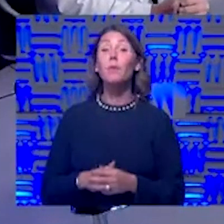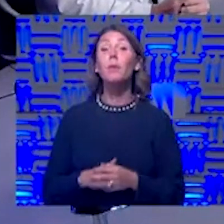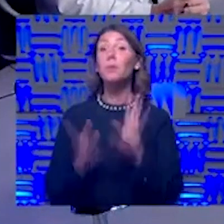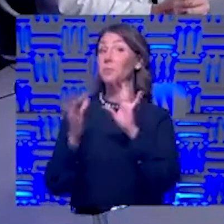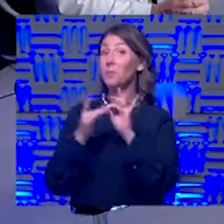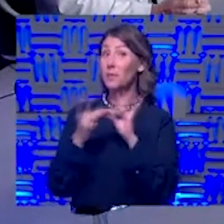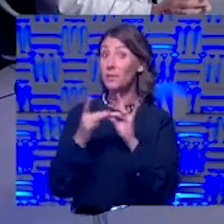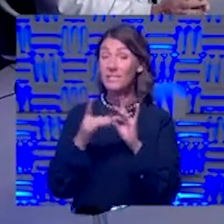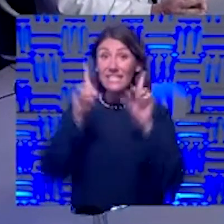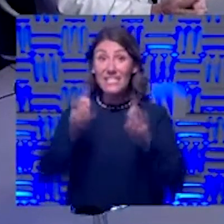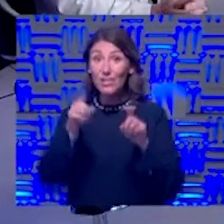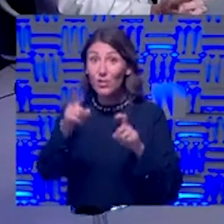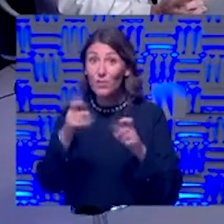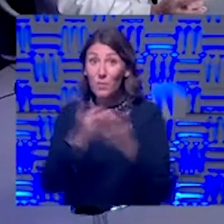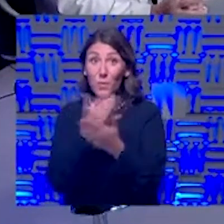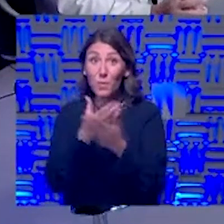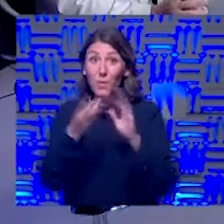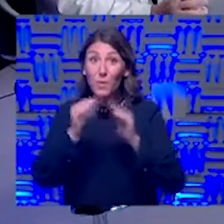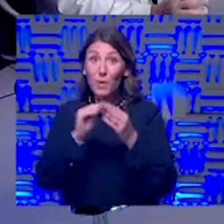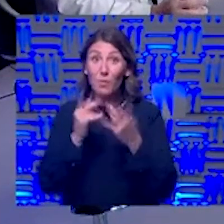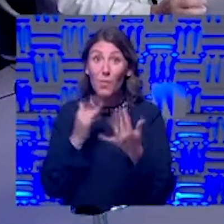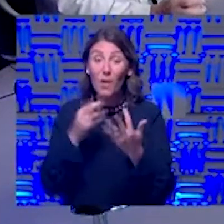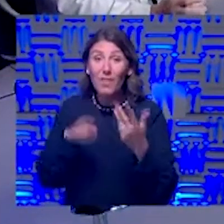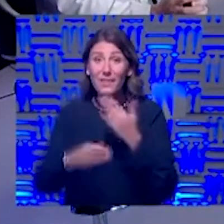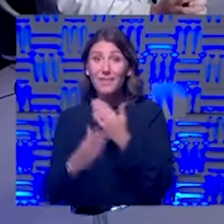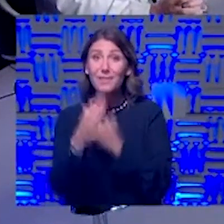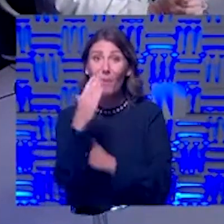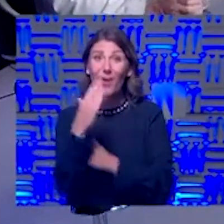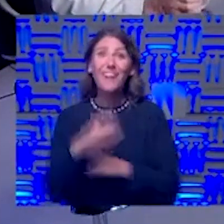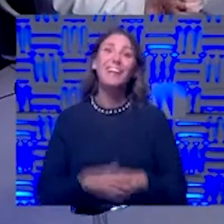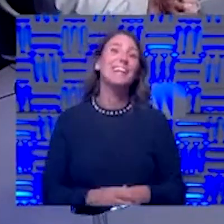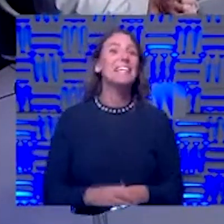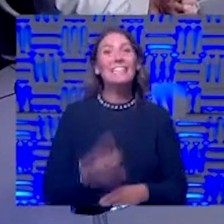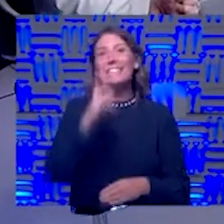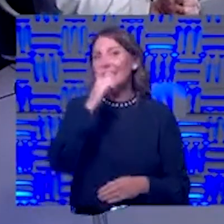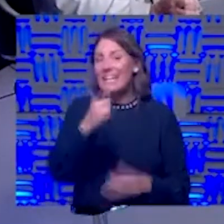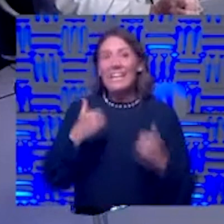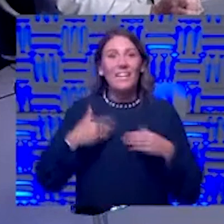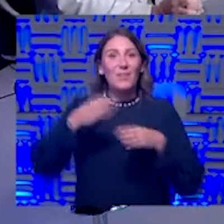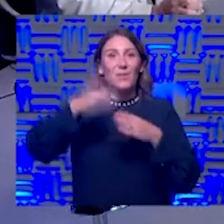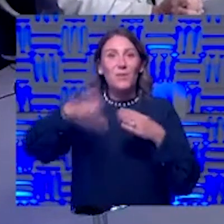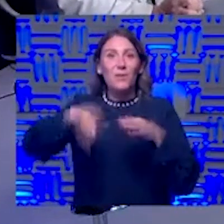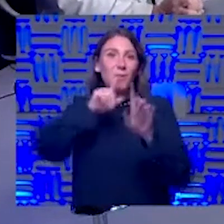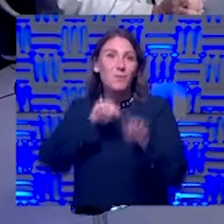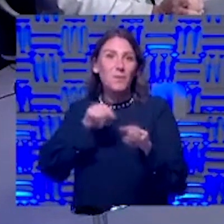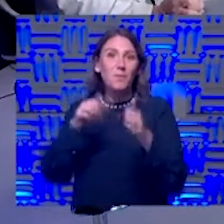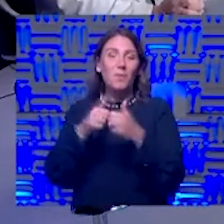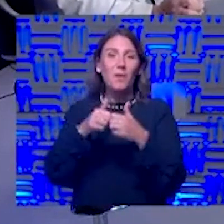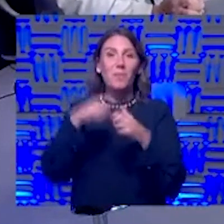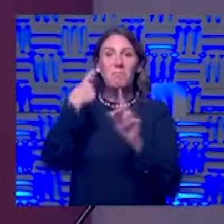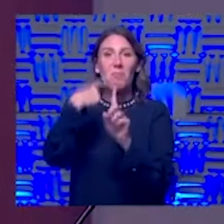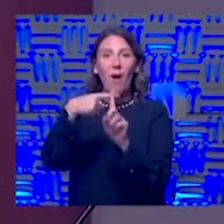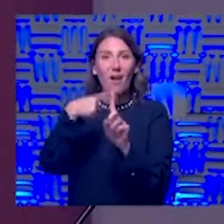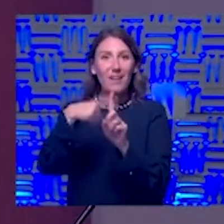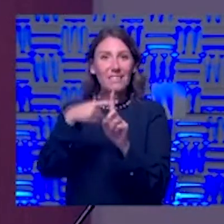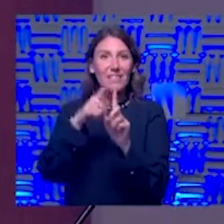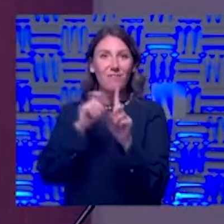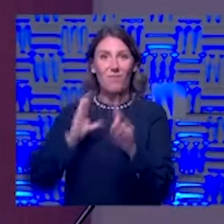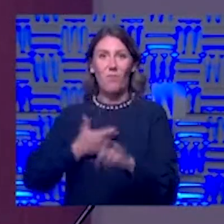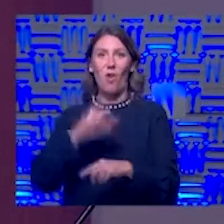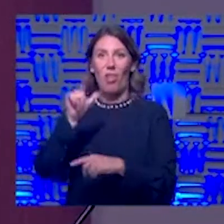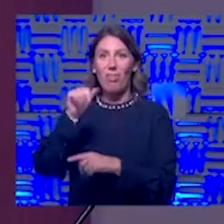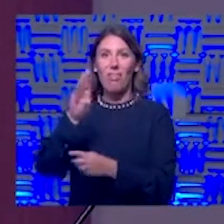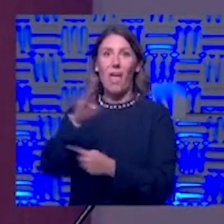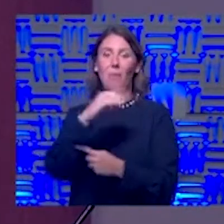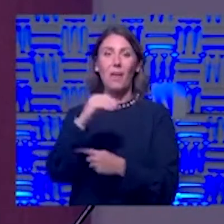you have those new numbers that you're waiting for this morning? We actually don't have our weekend results back yet as far as number of positives from our lab, and